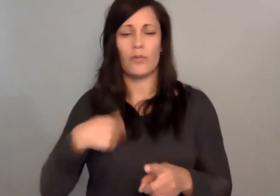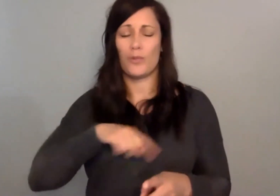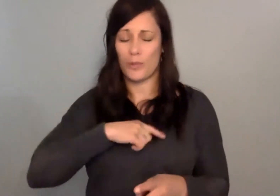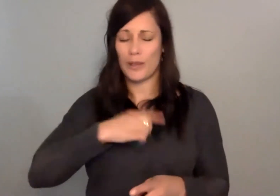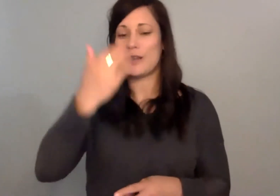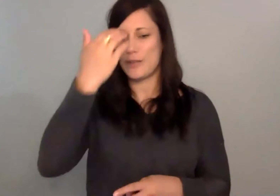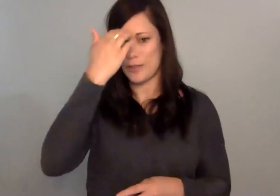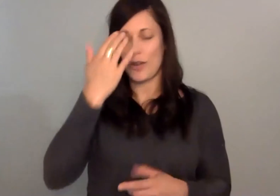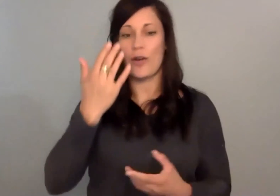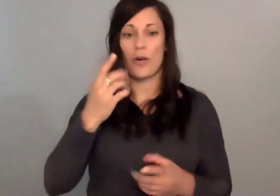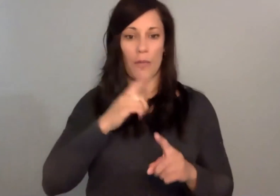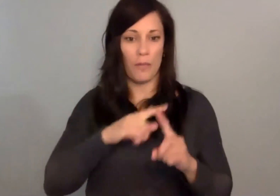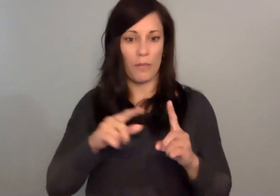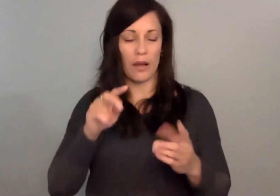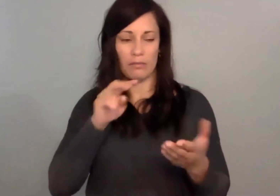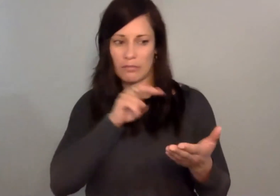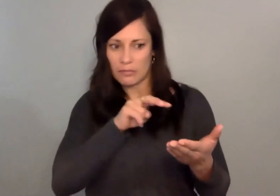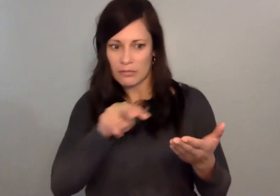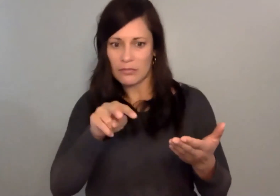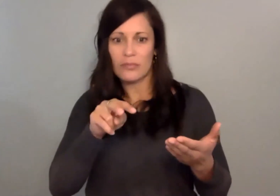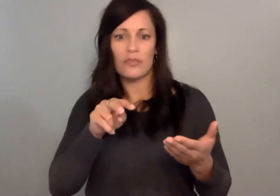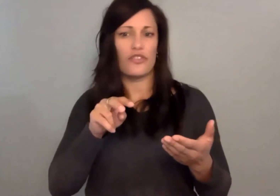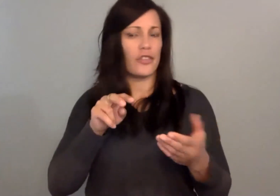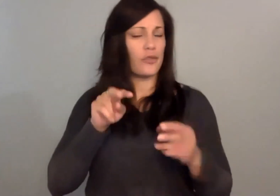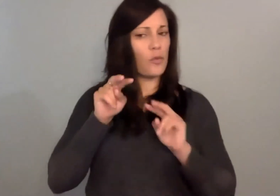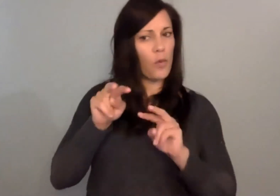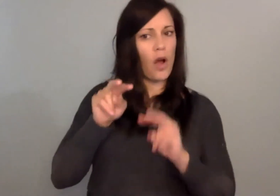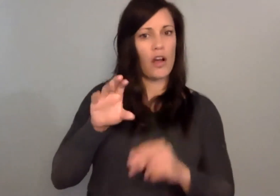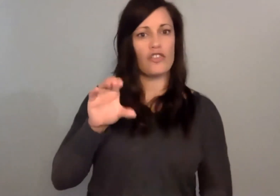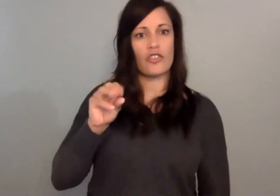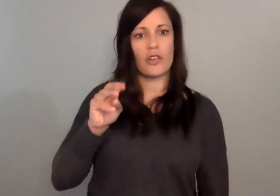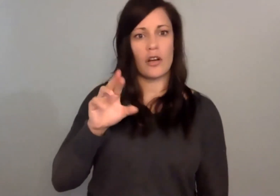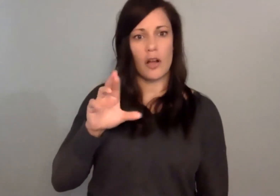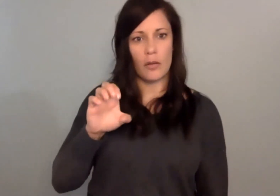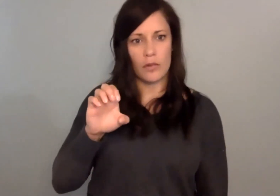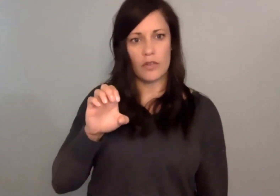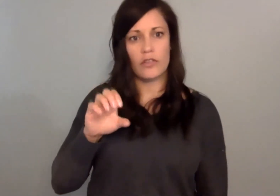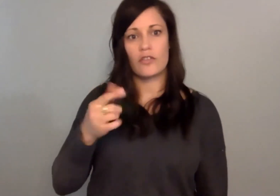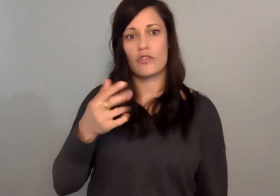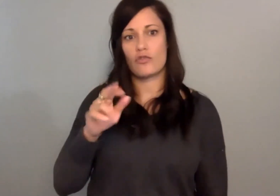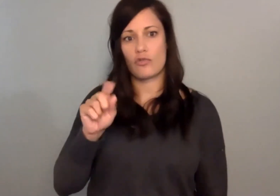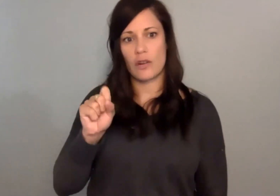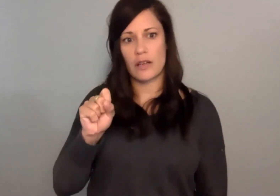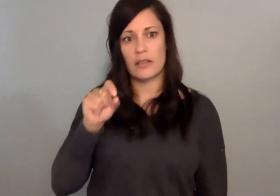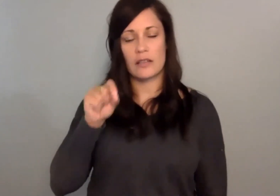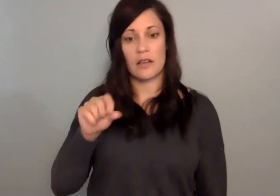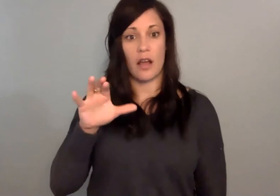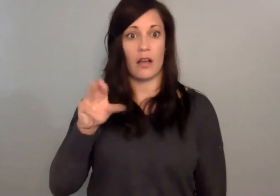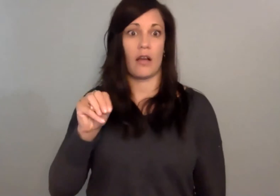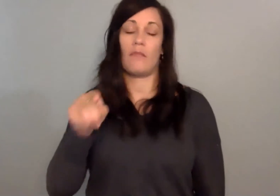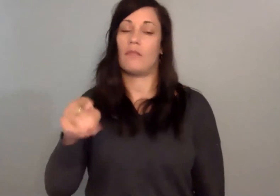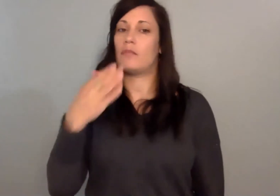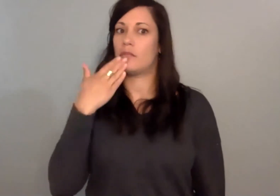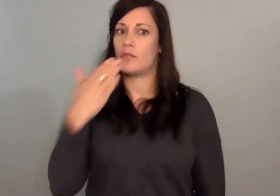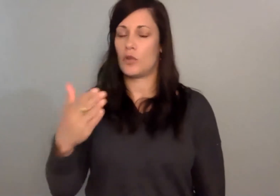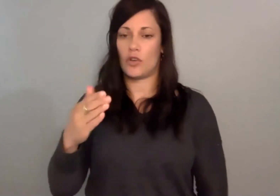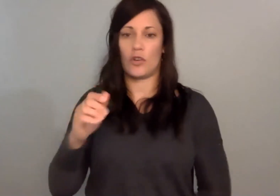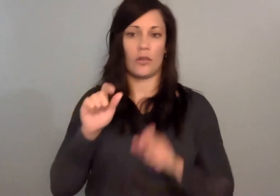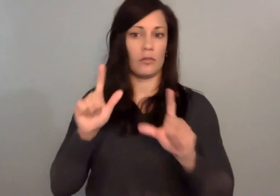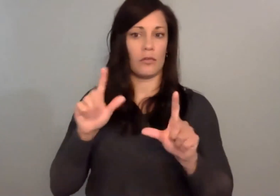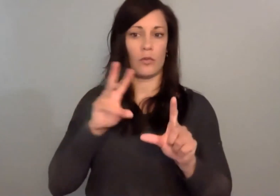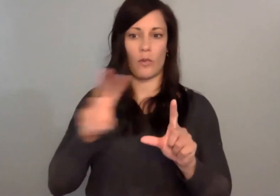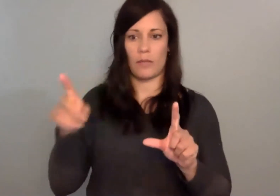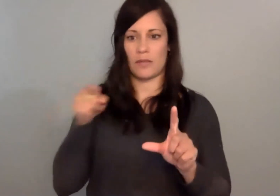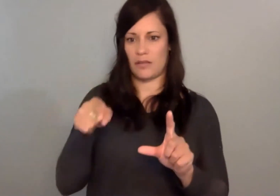please refer yourself to commercegrants.com. It's a great one place to go and visit to see some